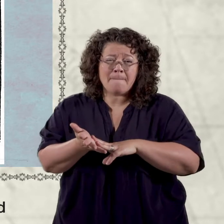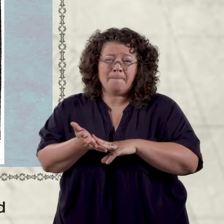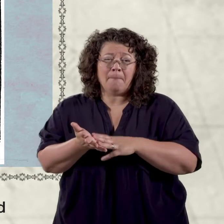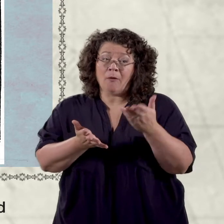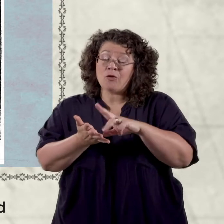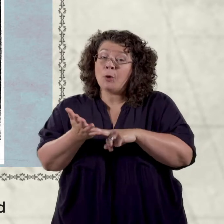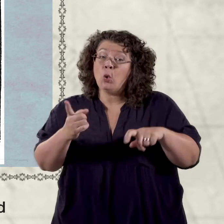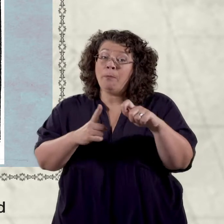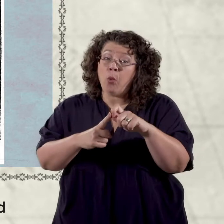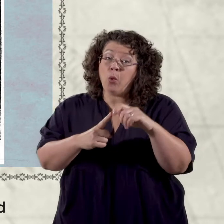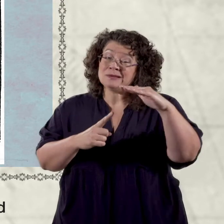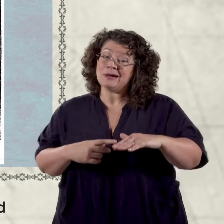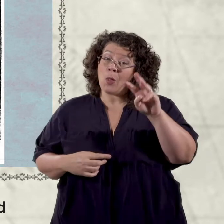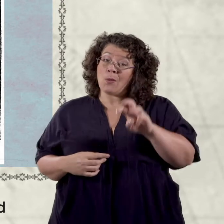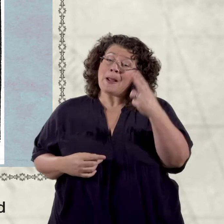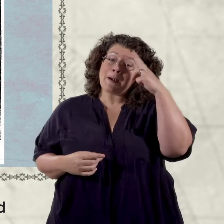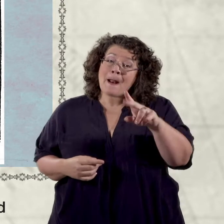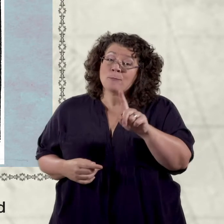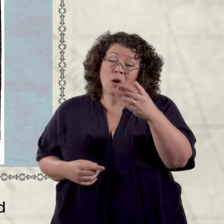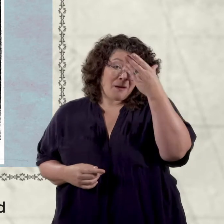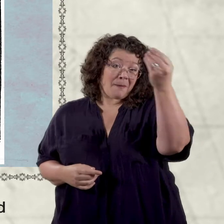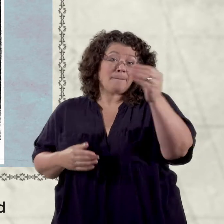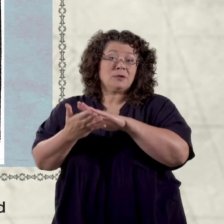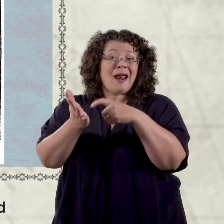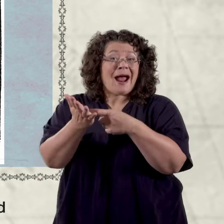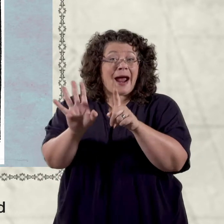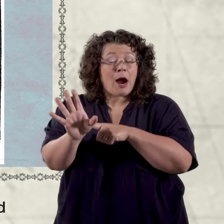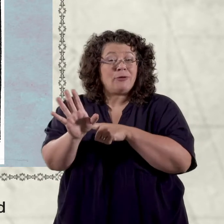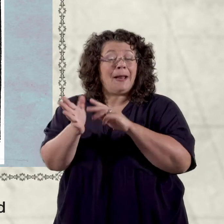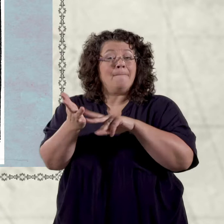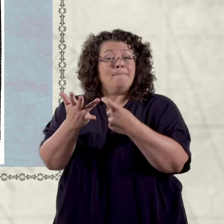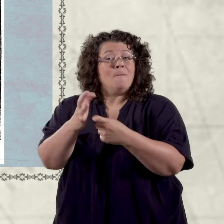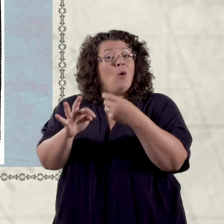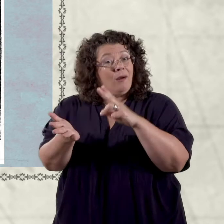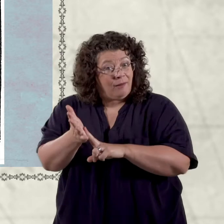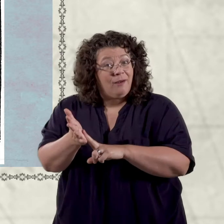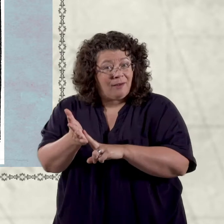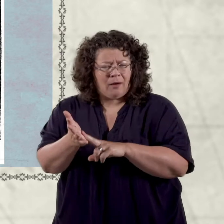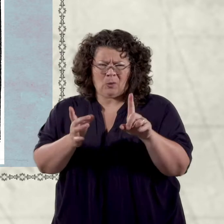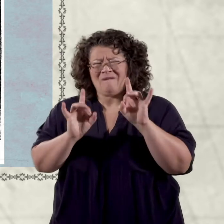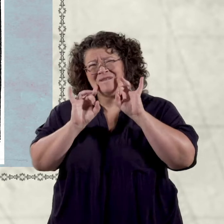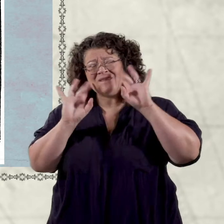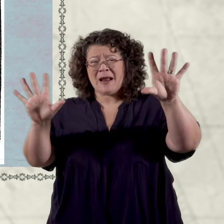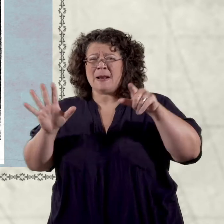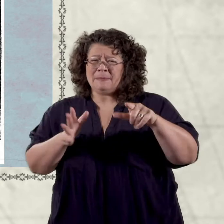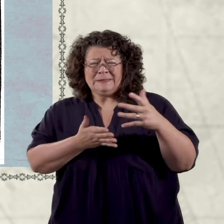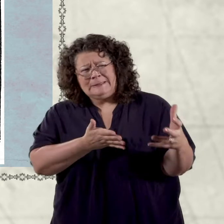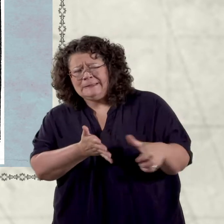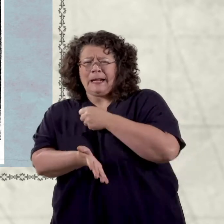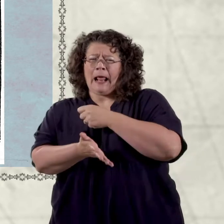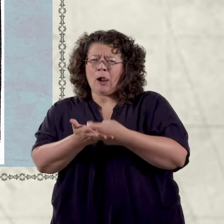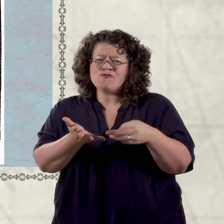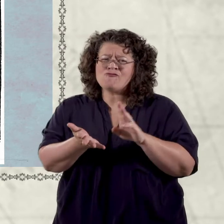Newport, South Wales, and his name was Captain Harry Morgan. He was famous for stealing rum from the